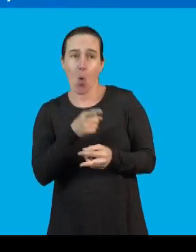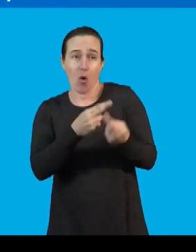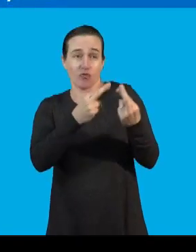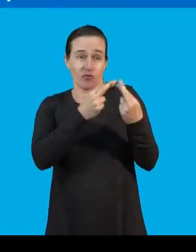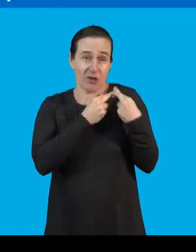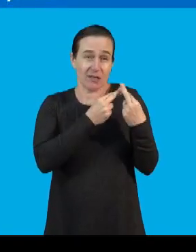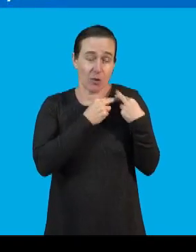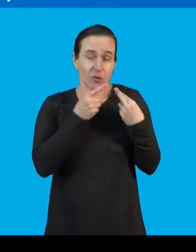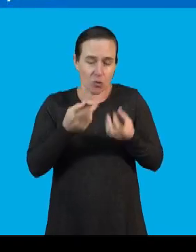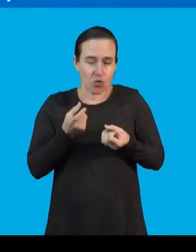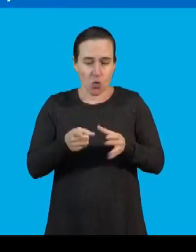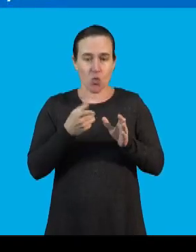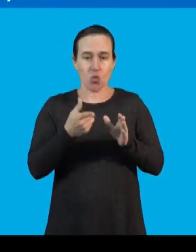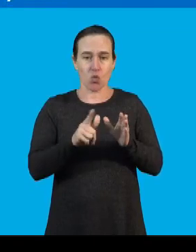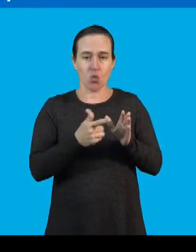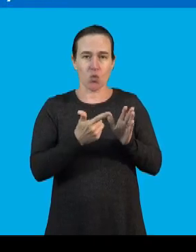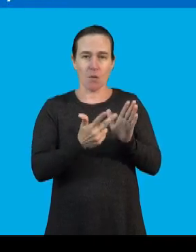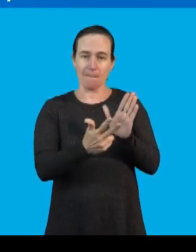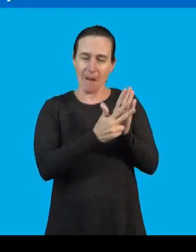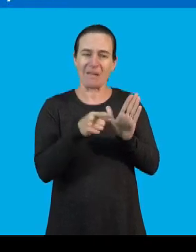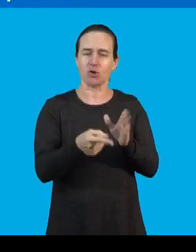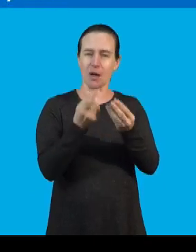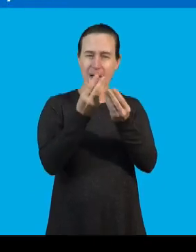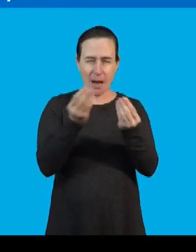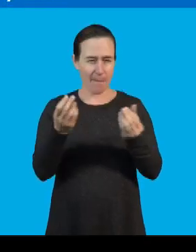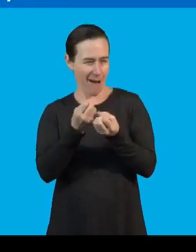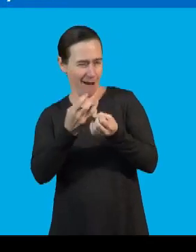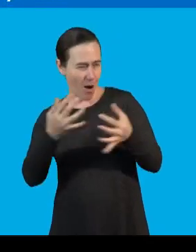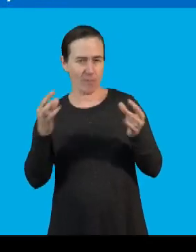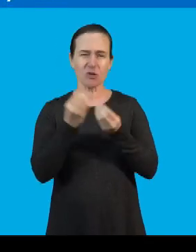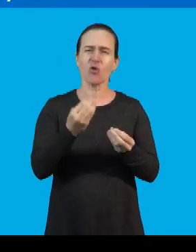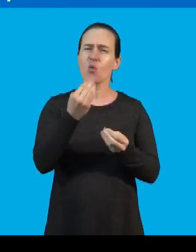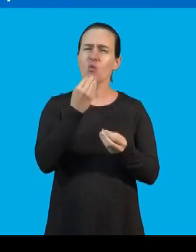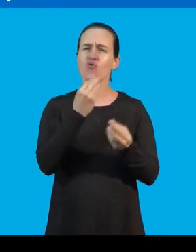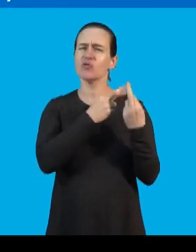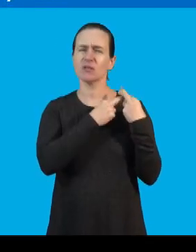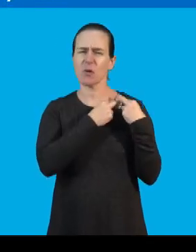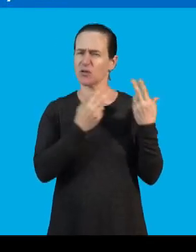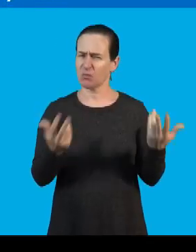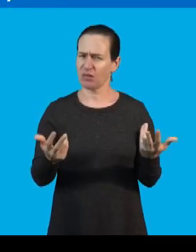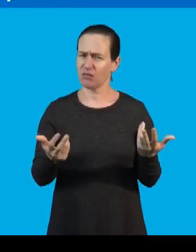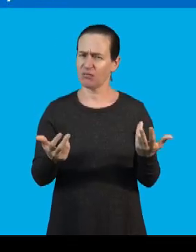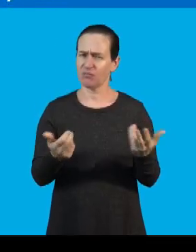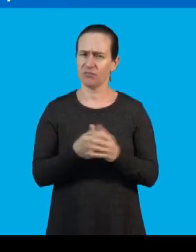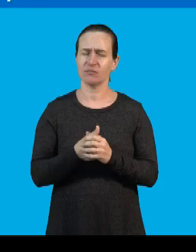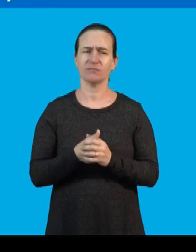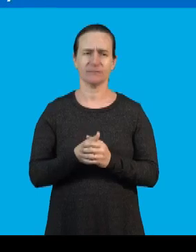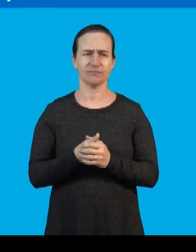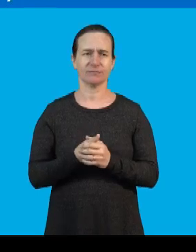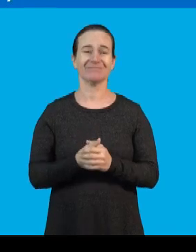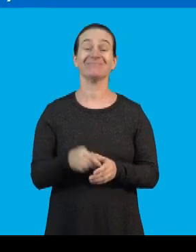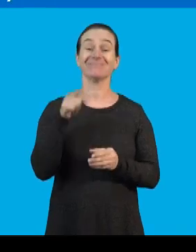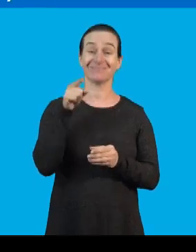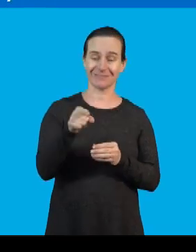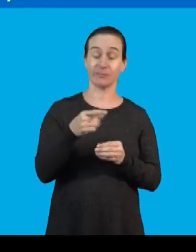children in paragraph 1. Okay, so who's responsible for giving us those numbers related to that text reference